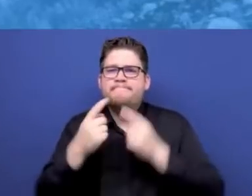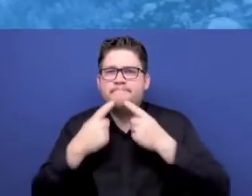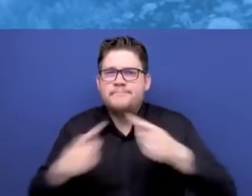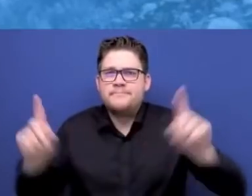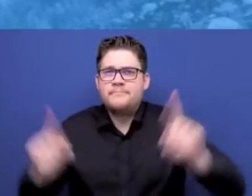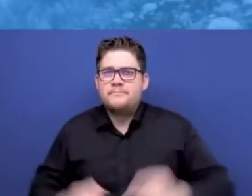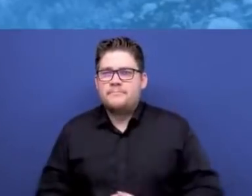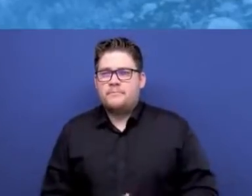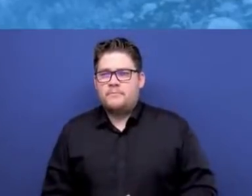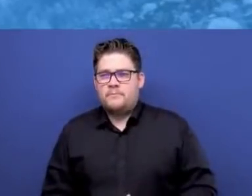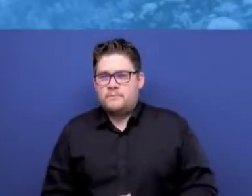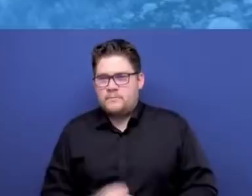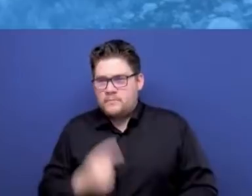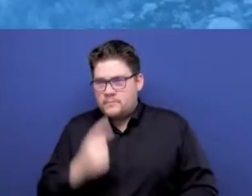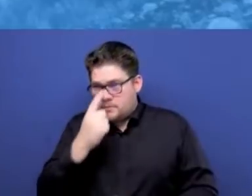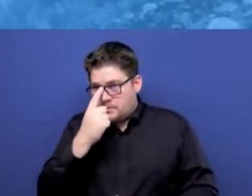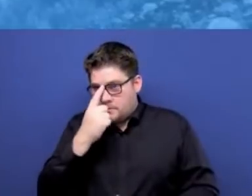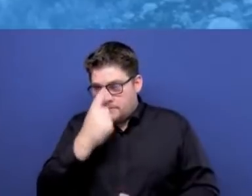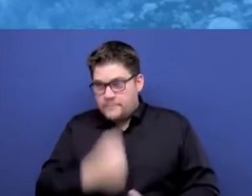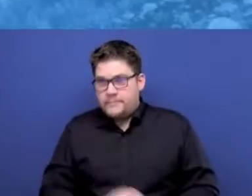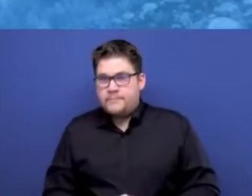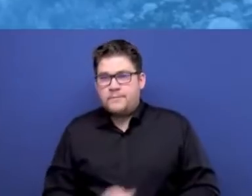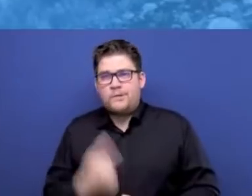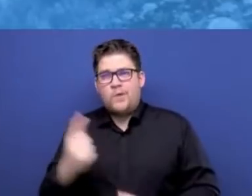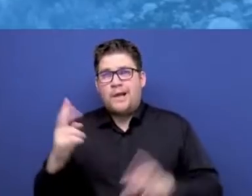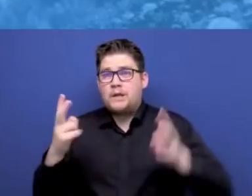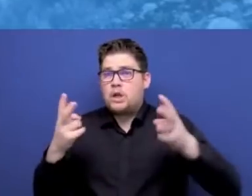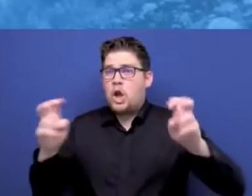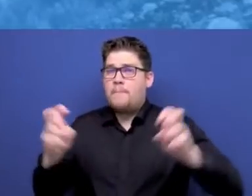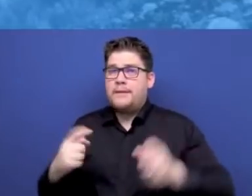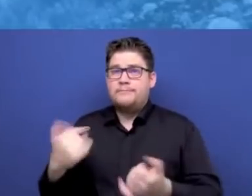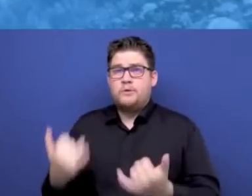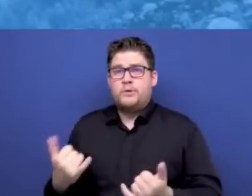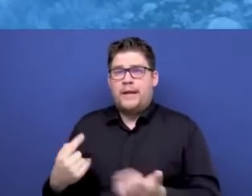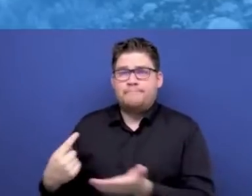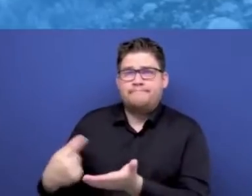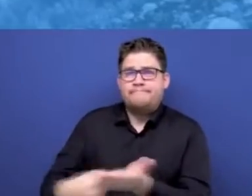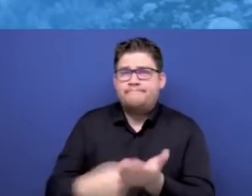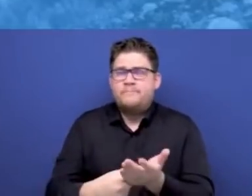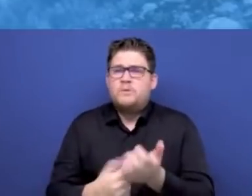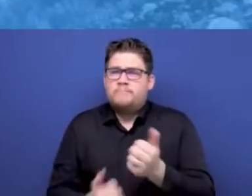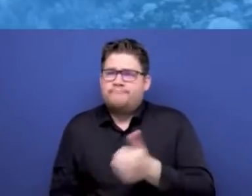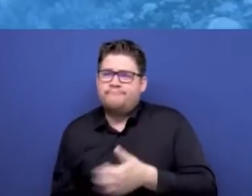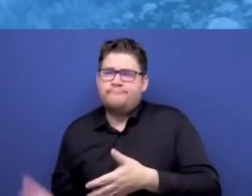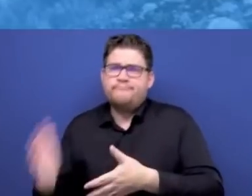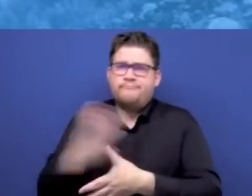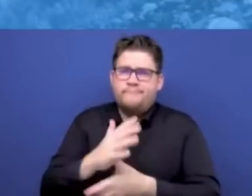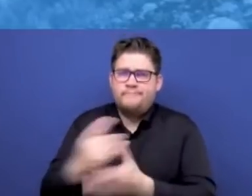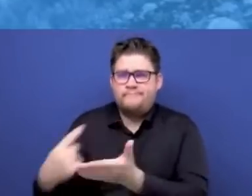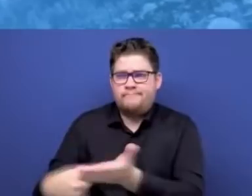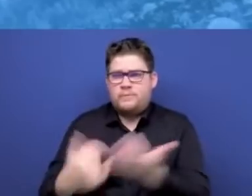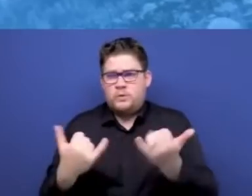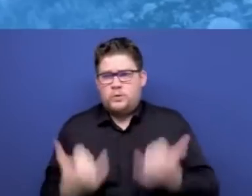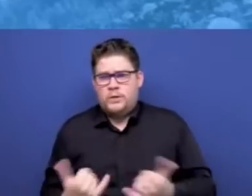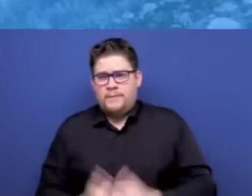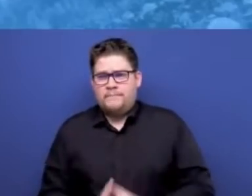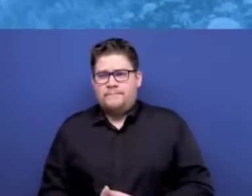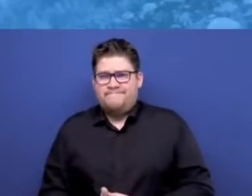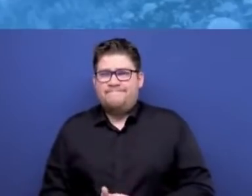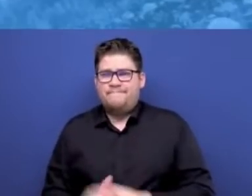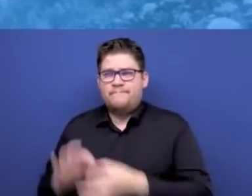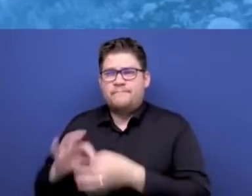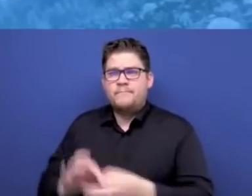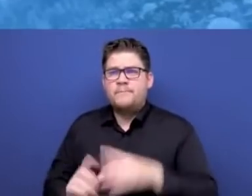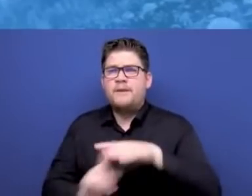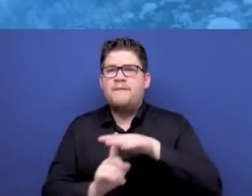on, and it's of most importance to the public of BC, is around evacuation reluctance. So over this past weekend, there's